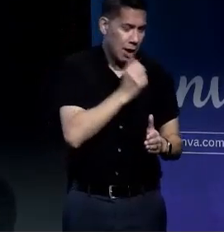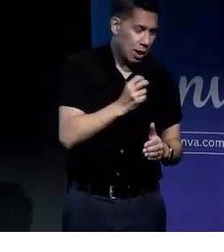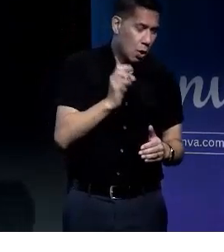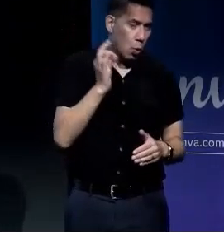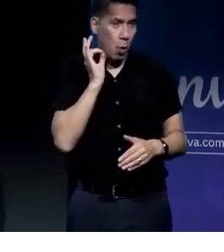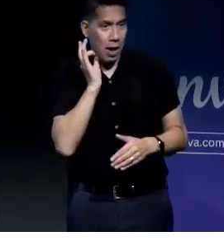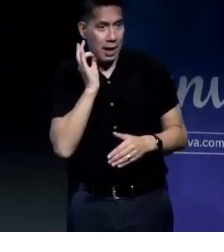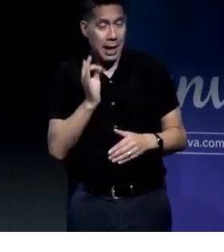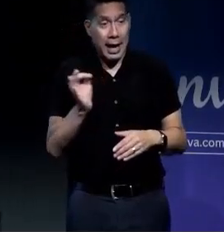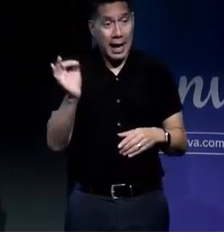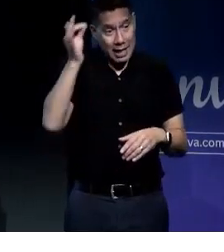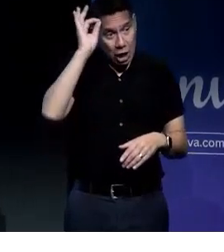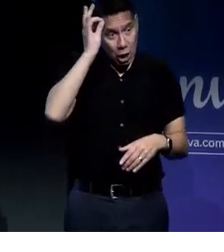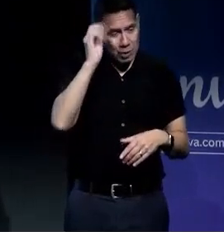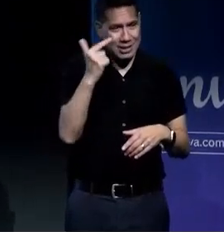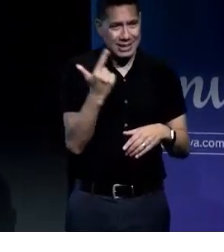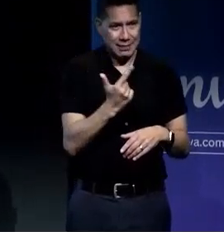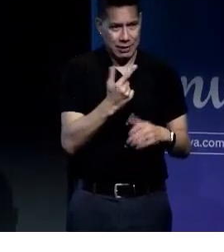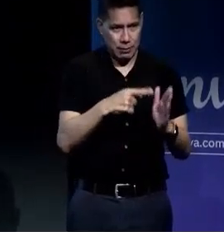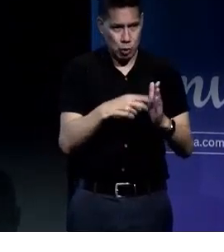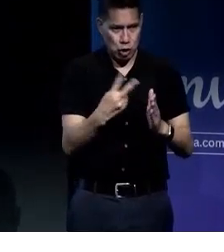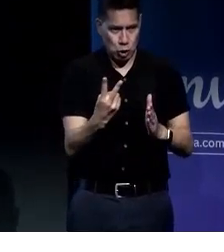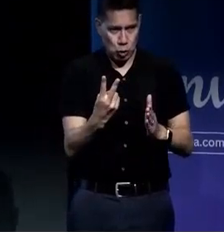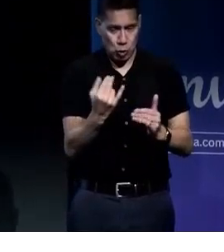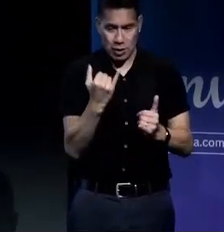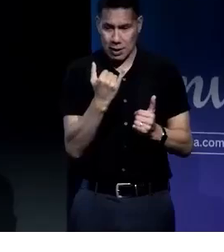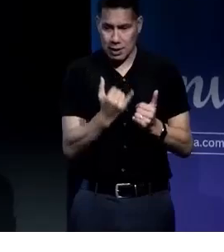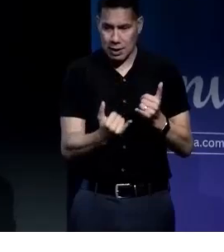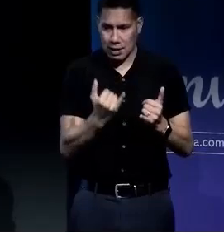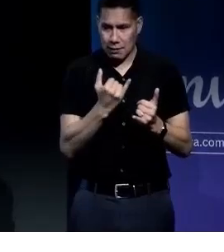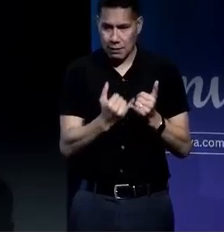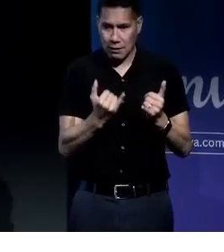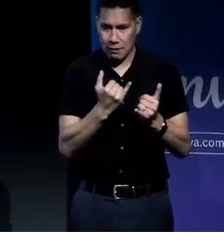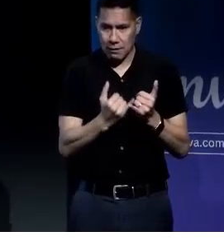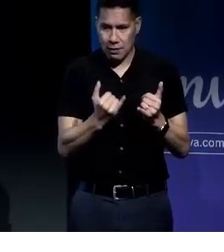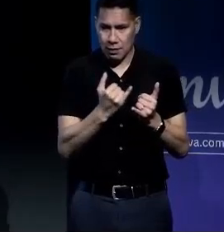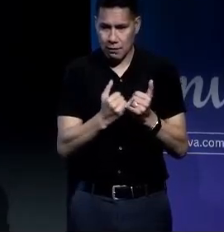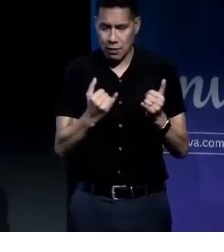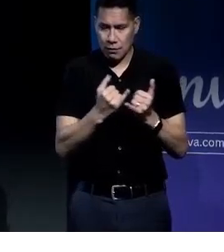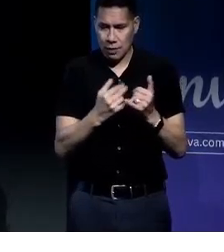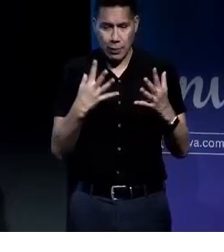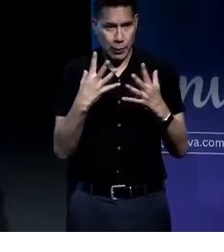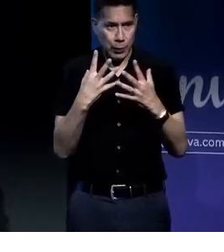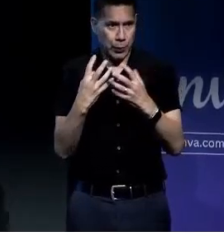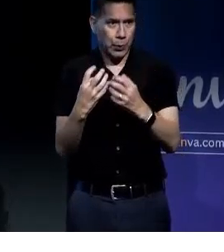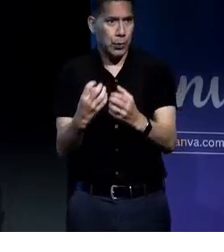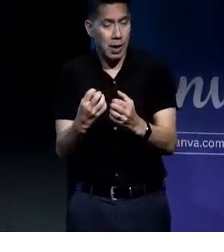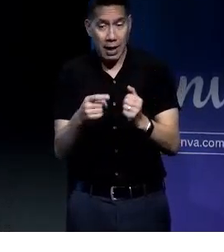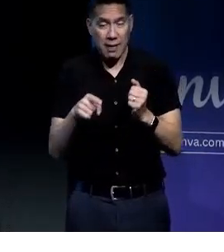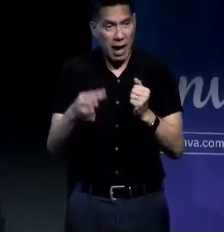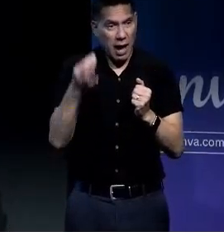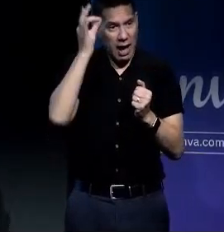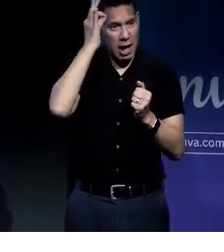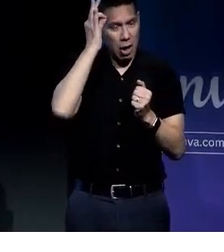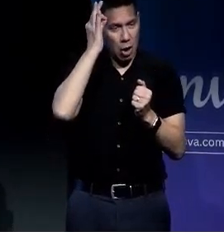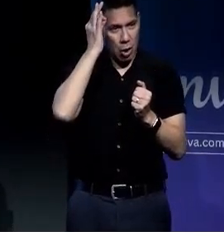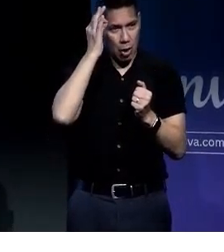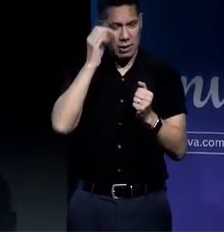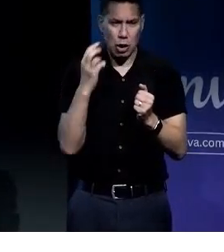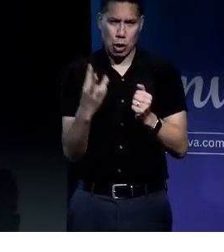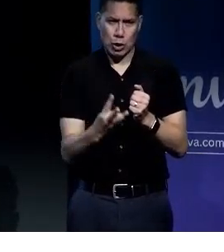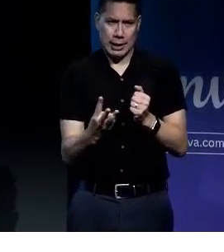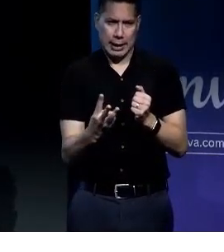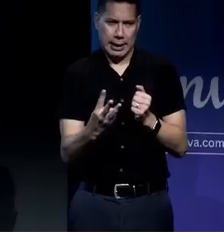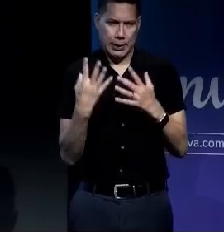is a 17.2, so very, very high contrast. In this one, the yellow is closer, is a